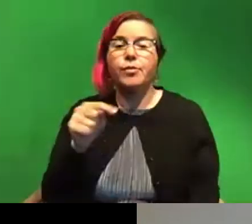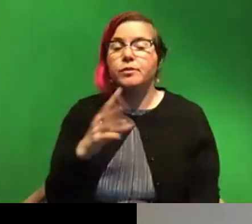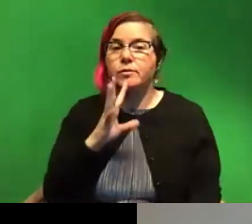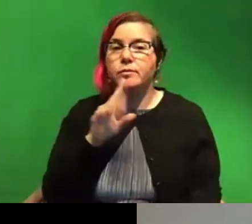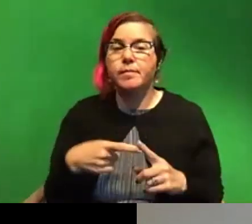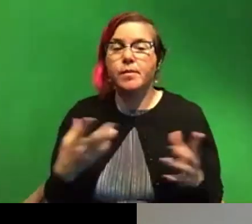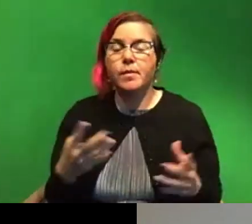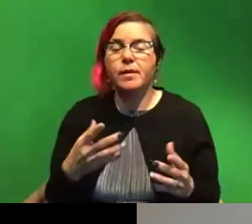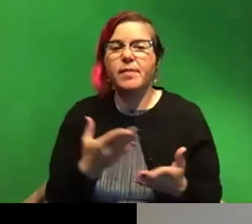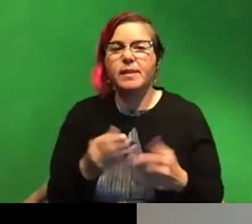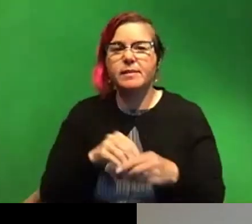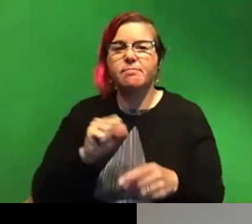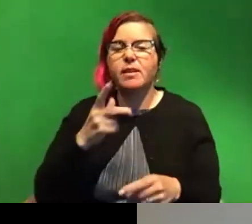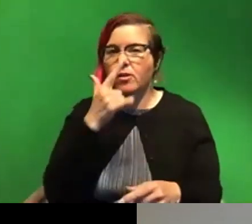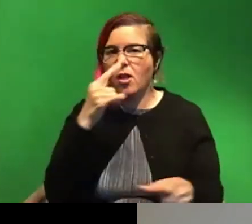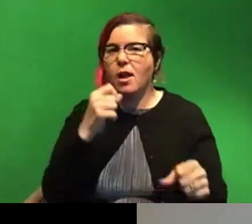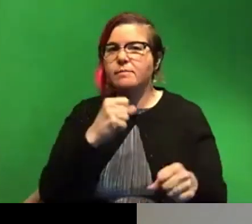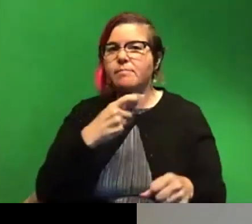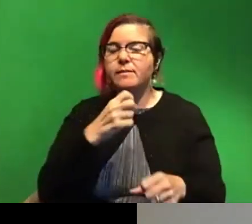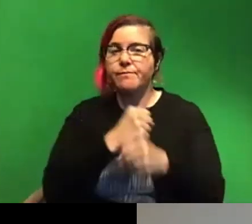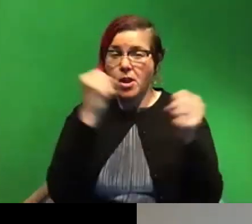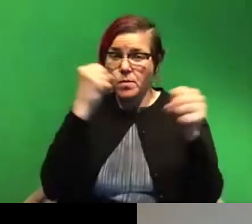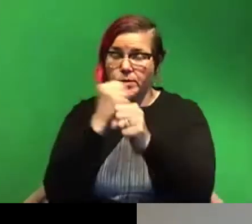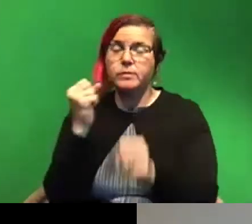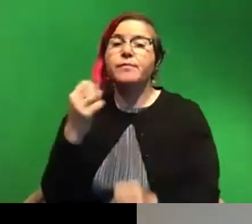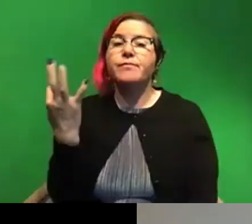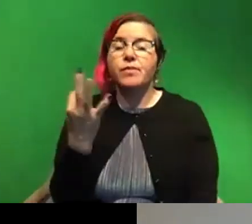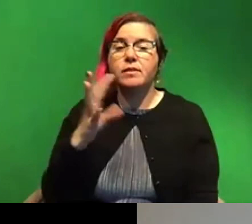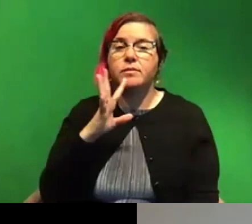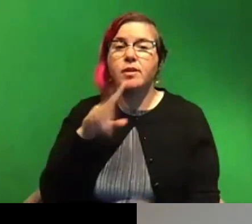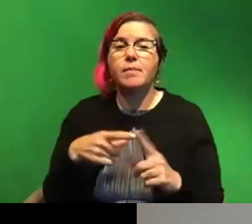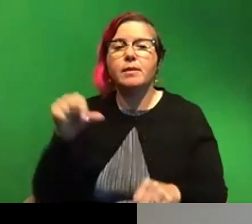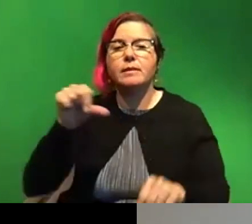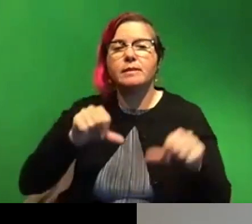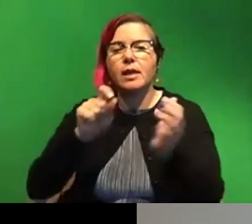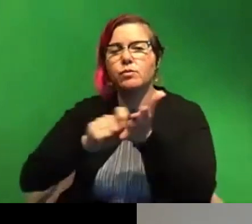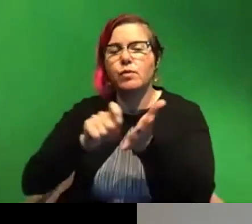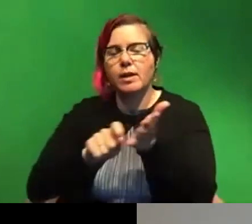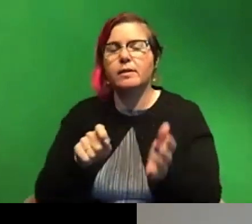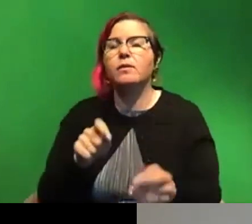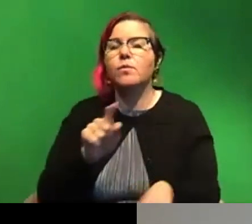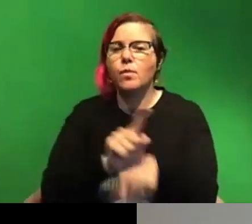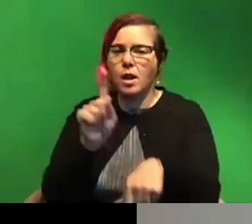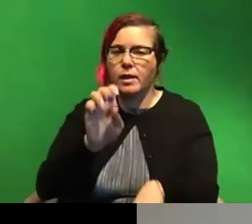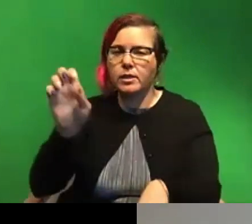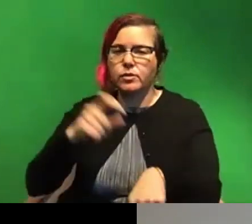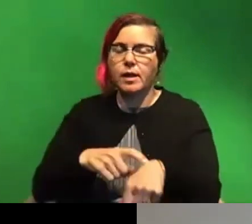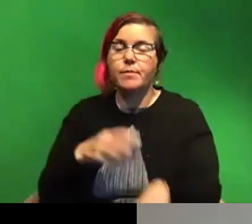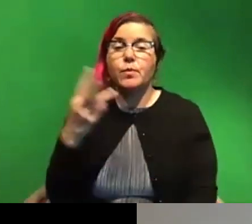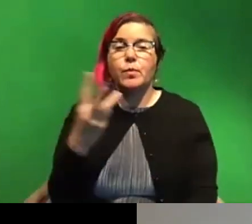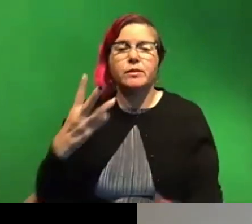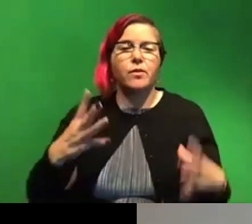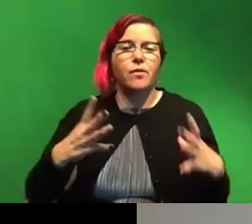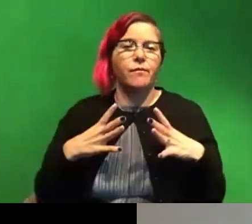about things in space that look like space fireworks. And then Friday we're talking about science writing. Everything's happening at 1 p.m. Wednesday we are taking the day